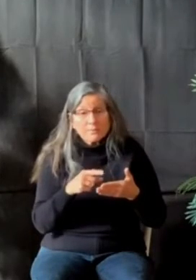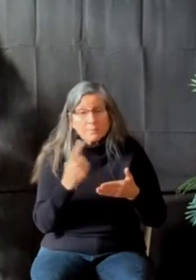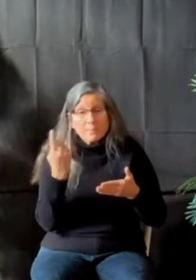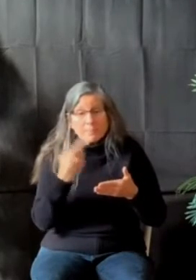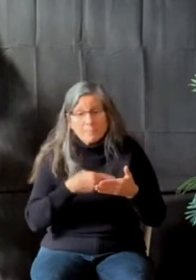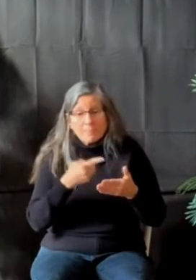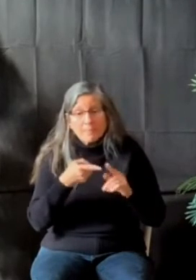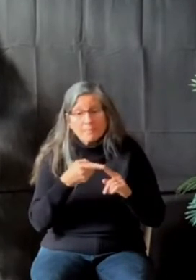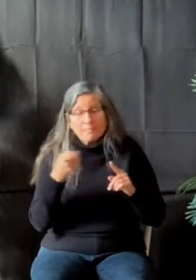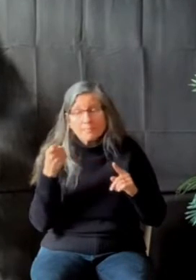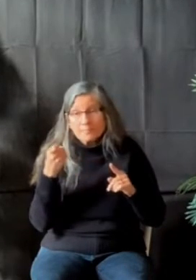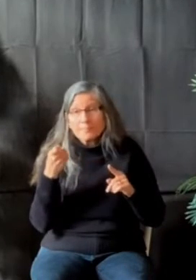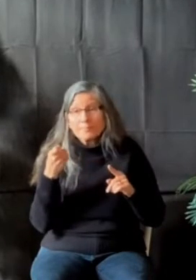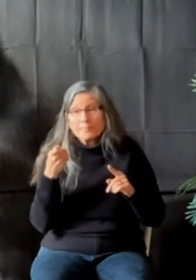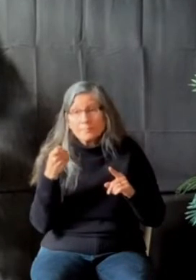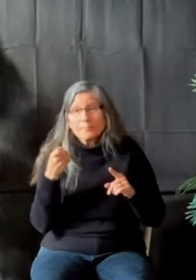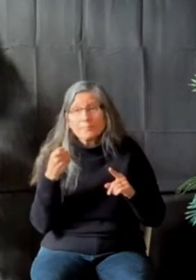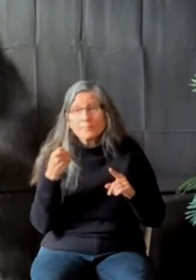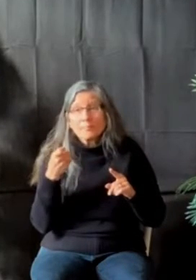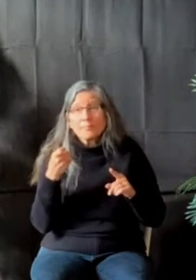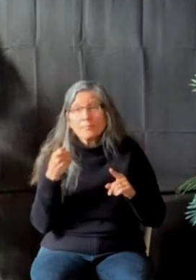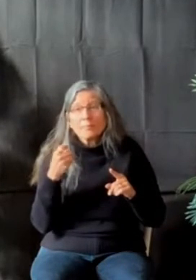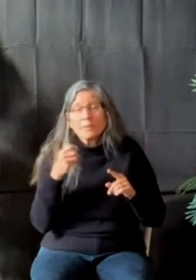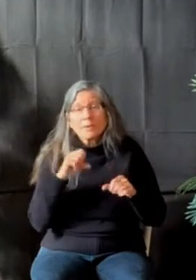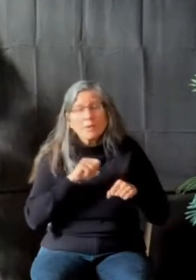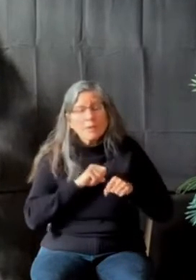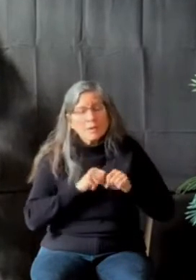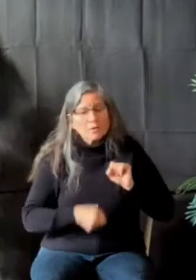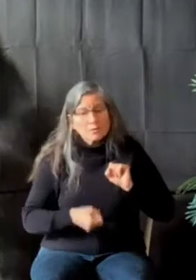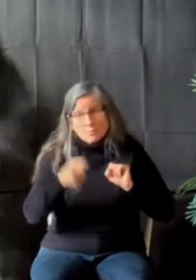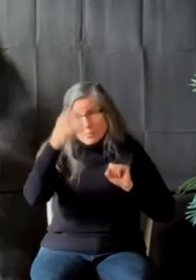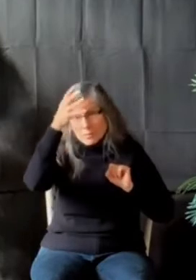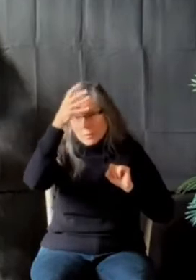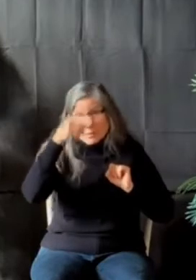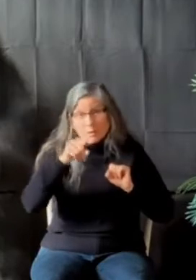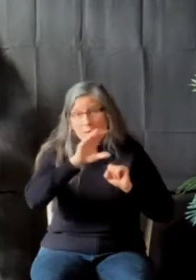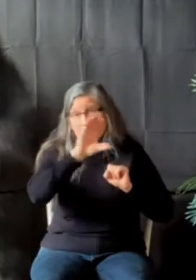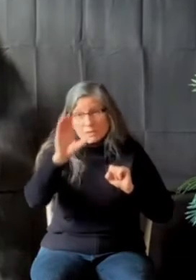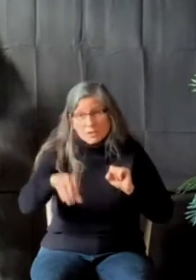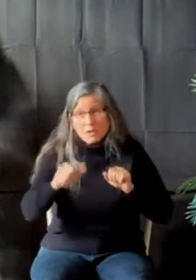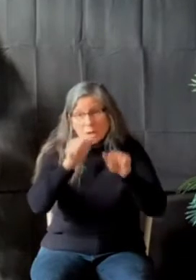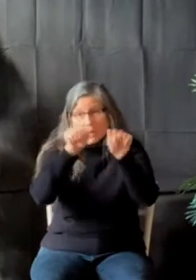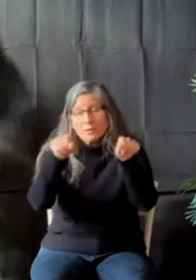one day from a distraught father there in Chicago area.